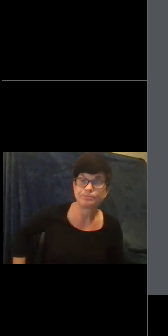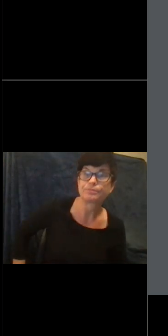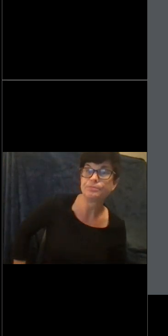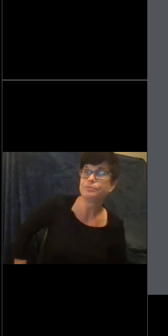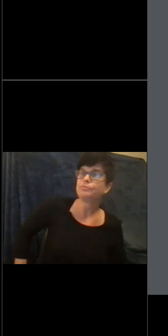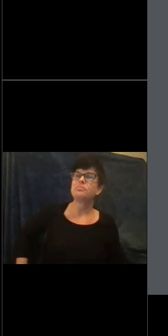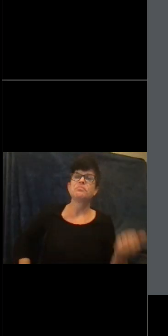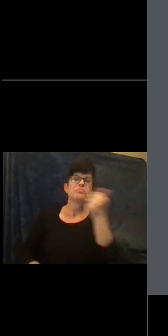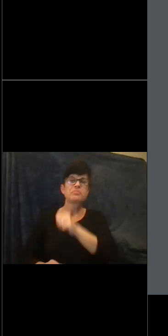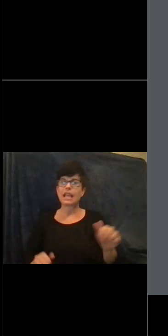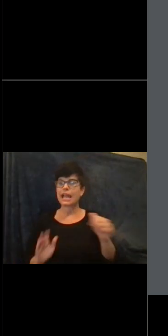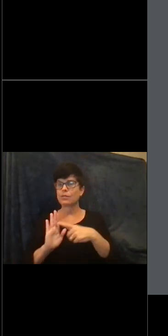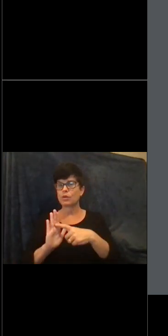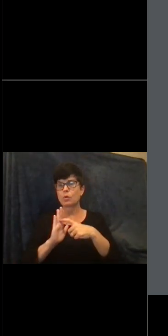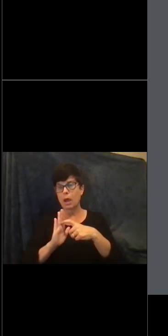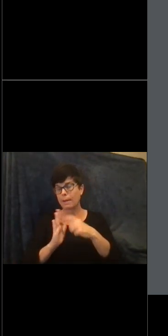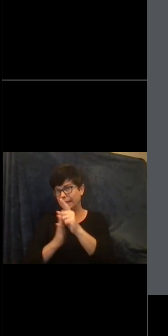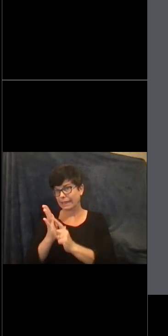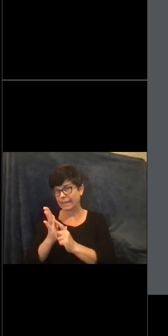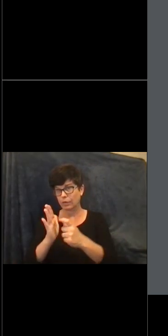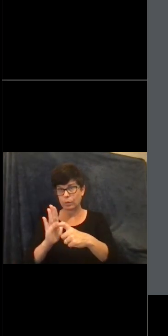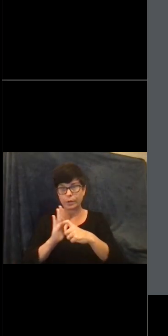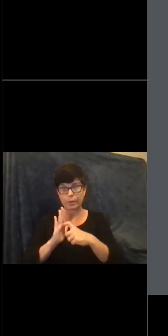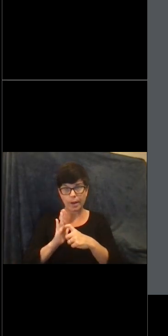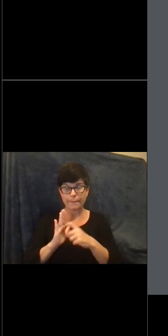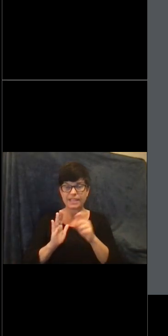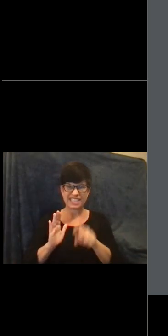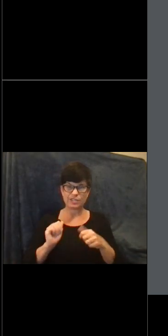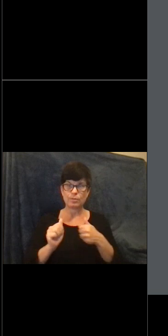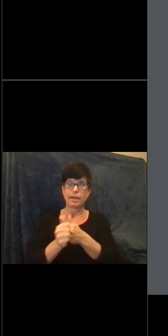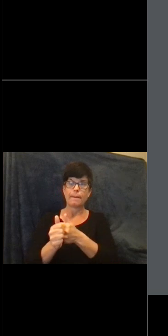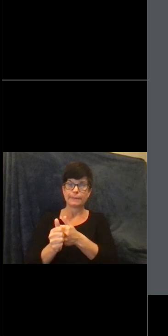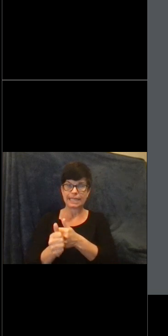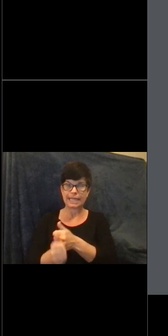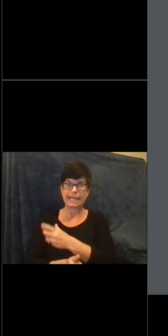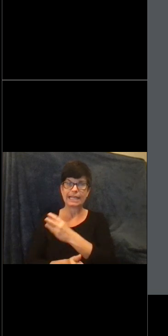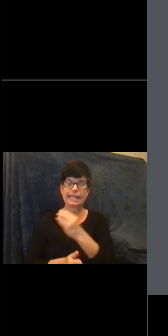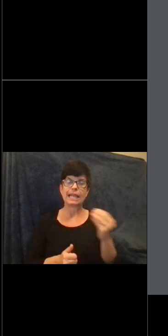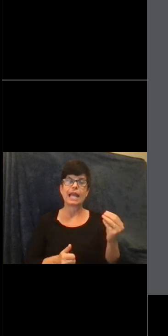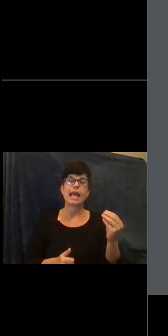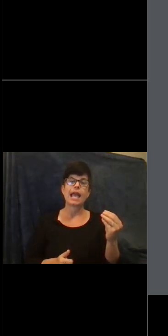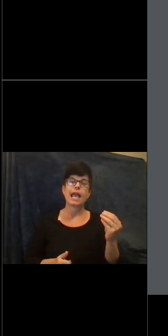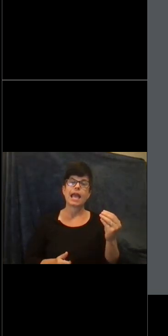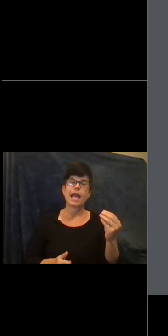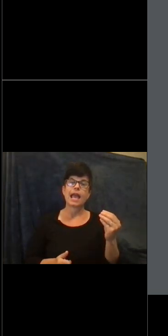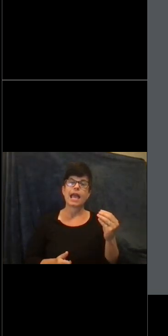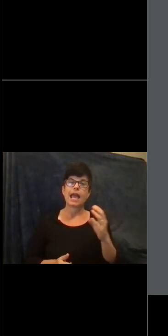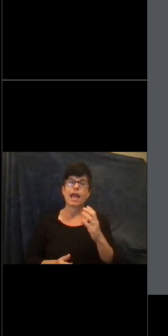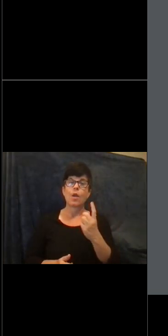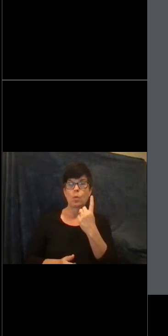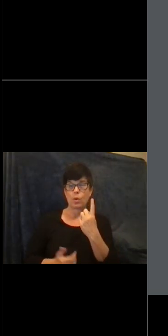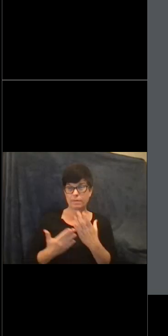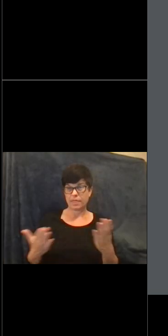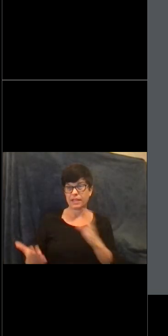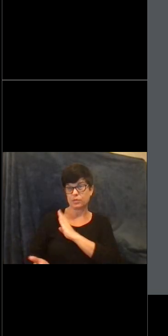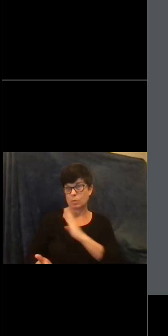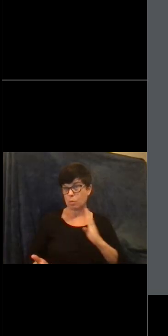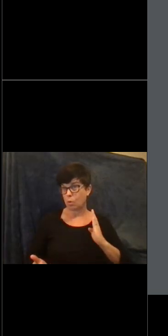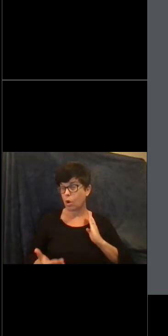of statutory requirements that may need to be done. One of the things that the board had expressed an interest